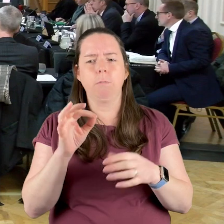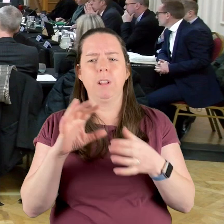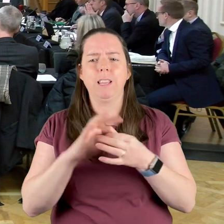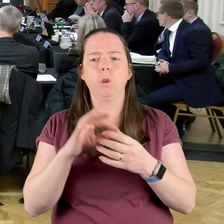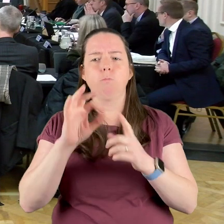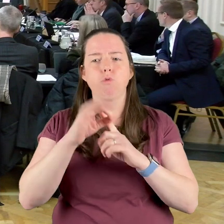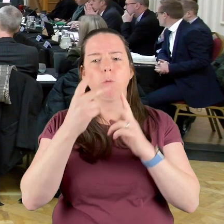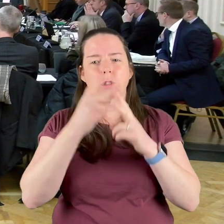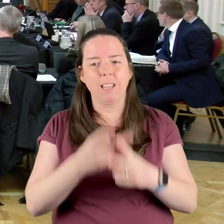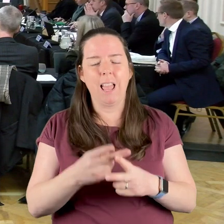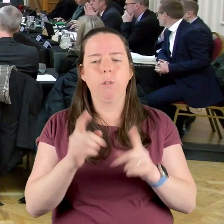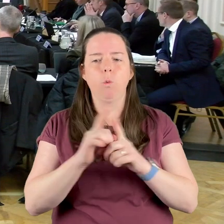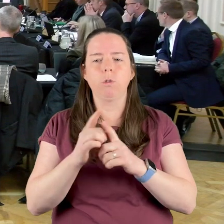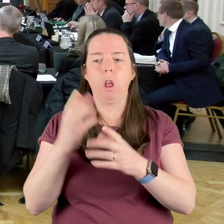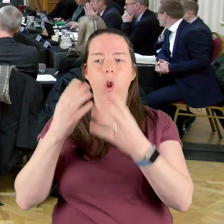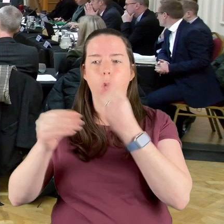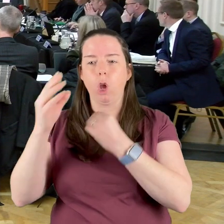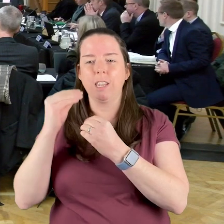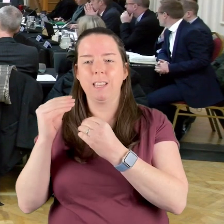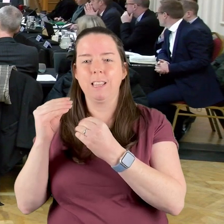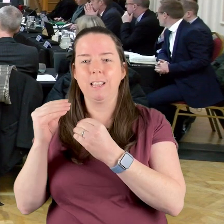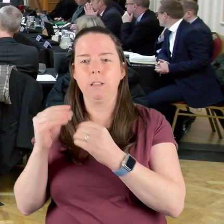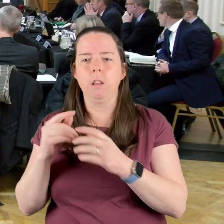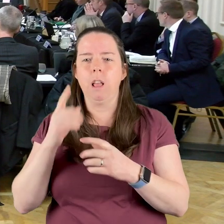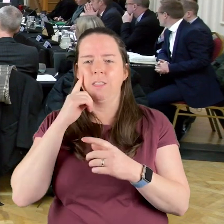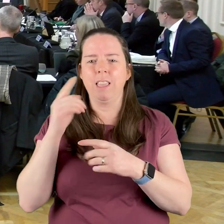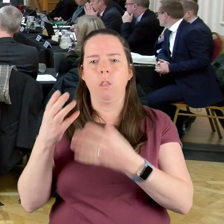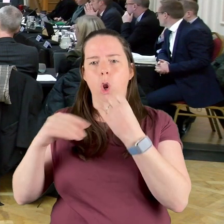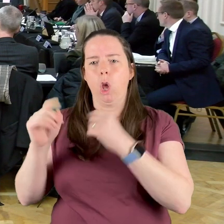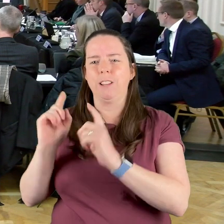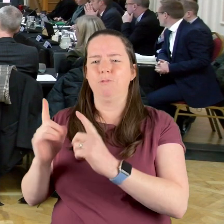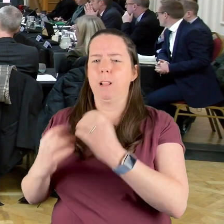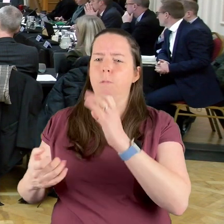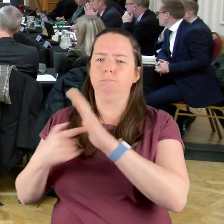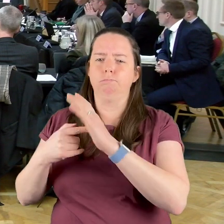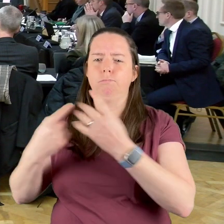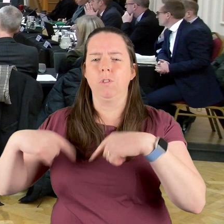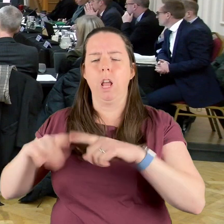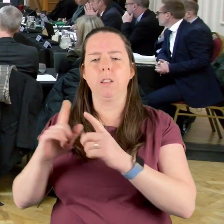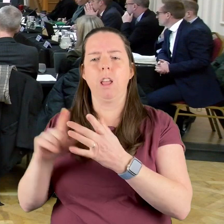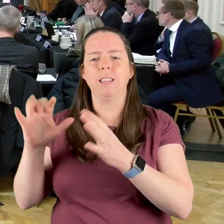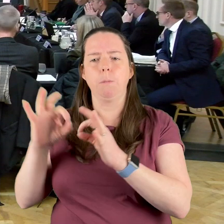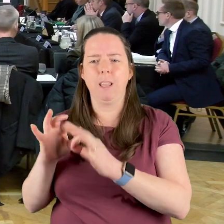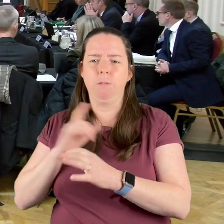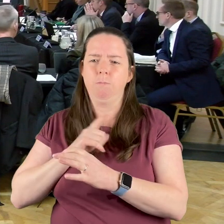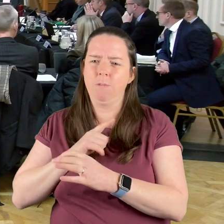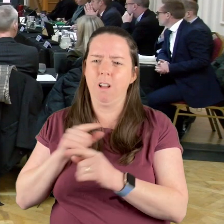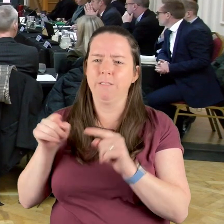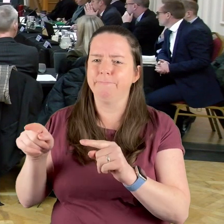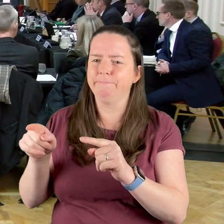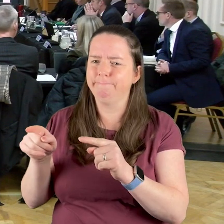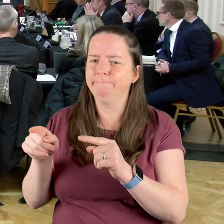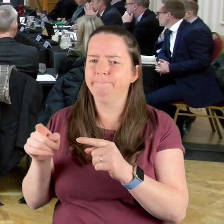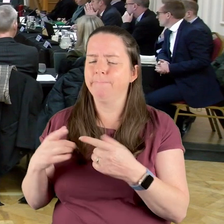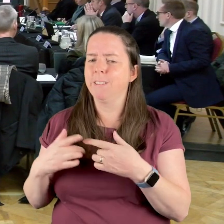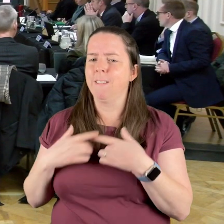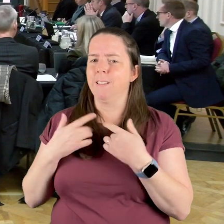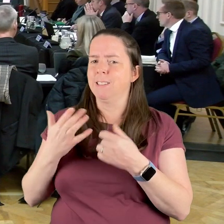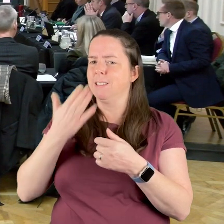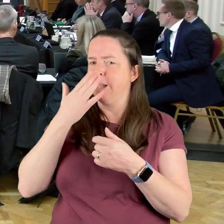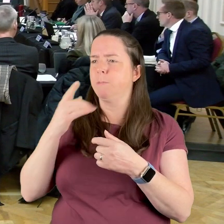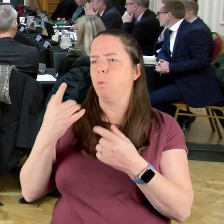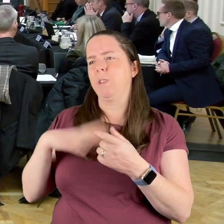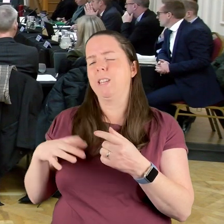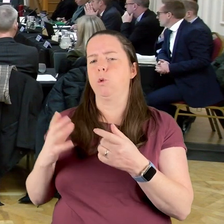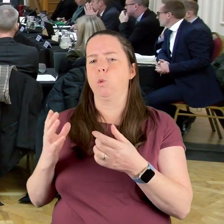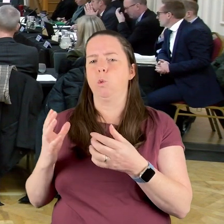Thanks, Gloria. Could you just pick up the comments about primary care and also the thematic learning? I think the thematic learning is particularly important for us as an